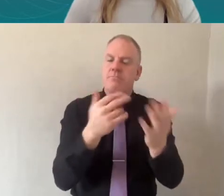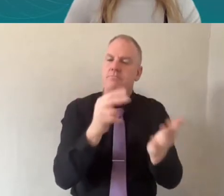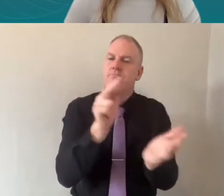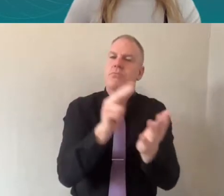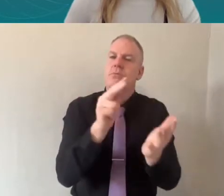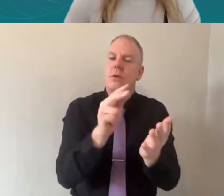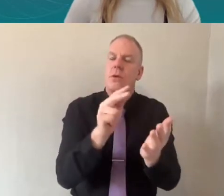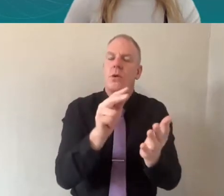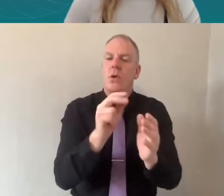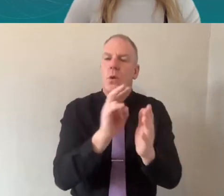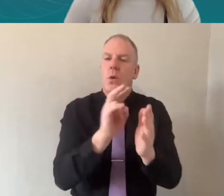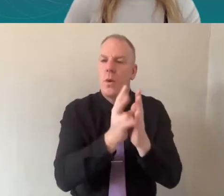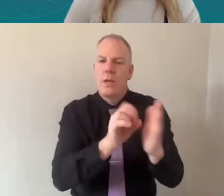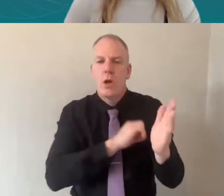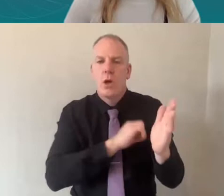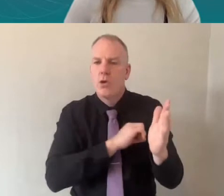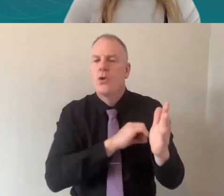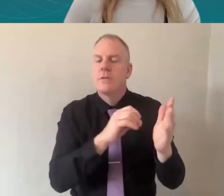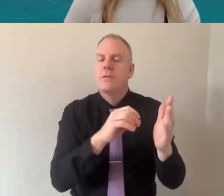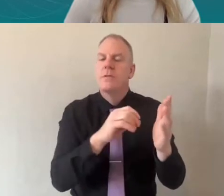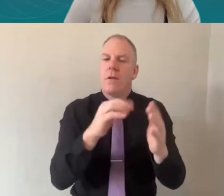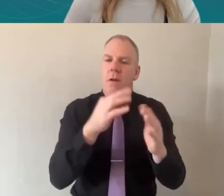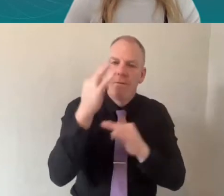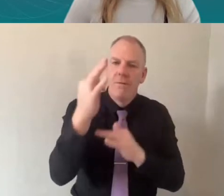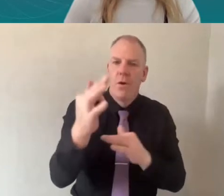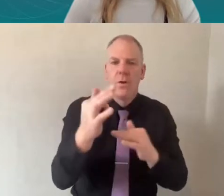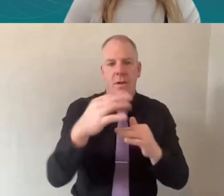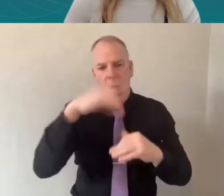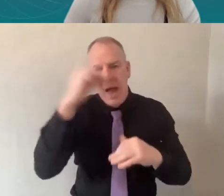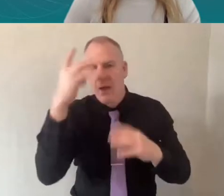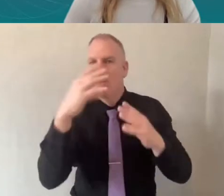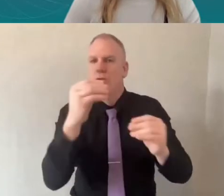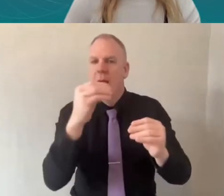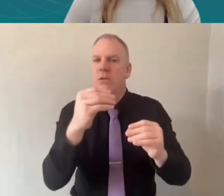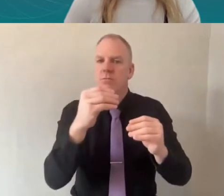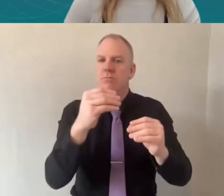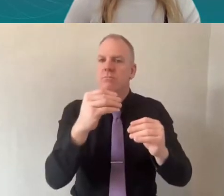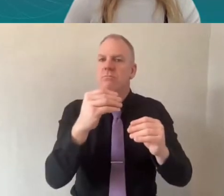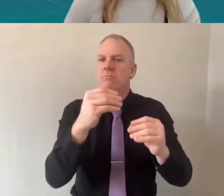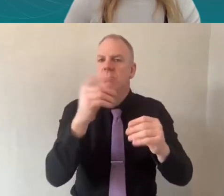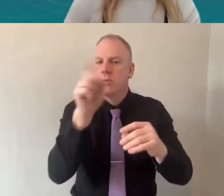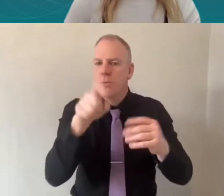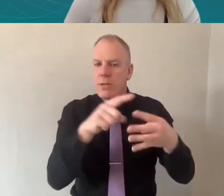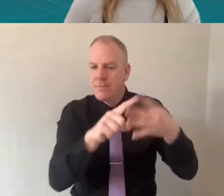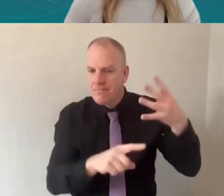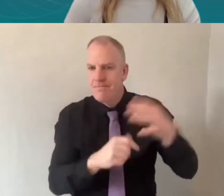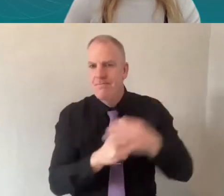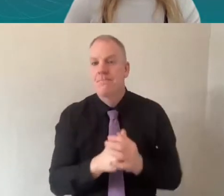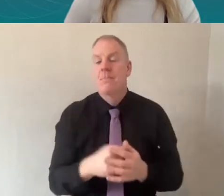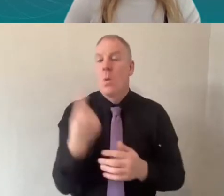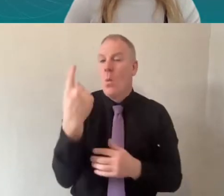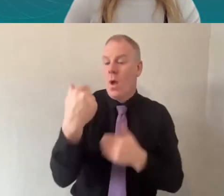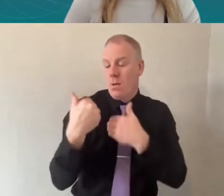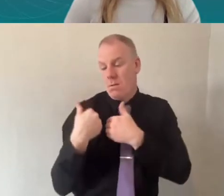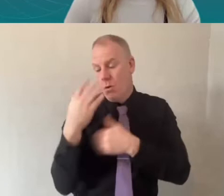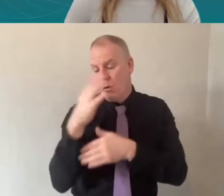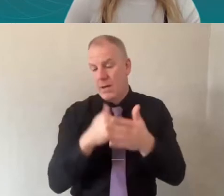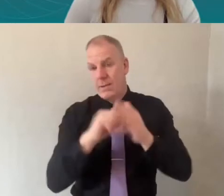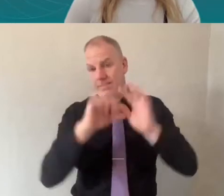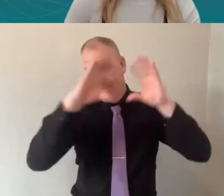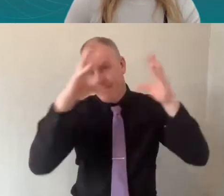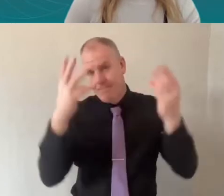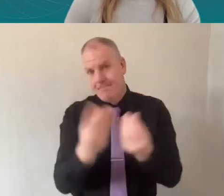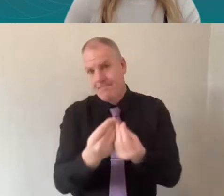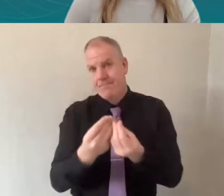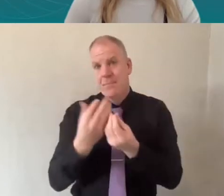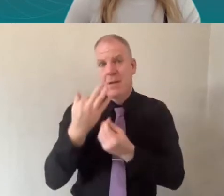education qualifications that are included in the NFQ. As the only agency with a remit covering all parts of the further